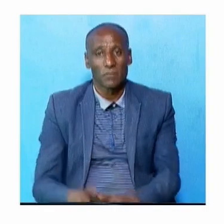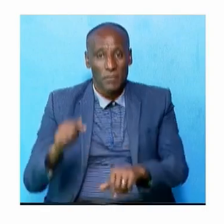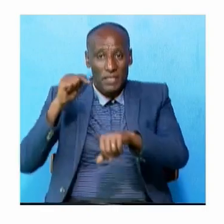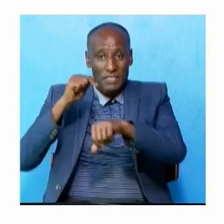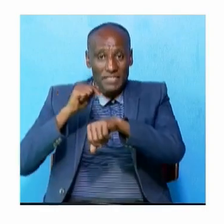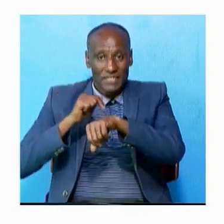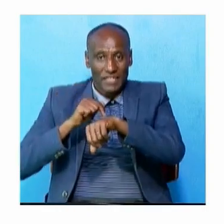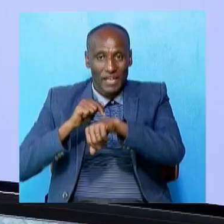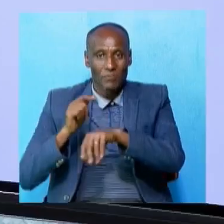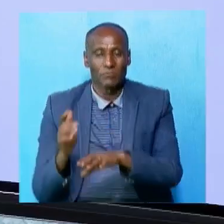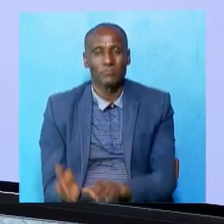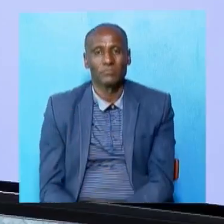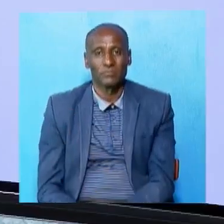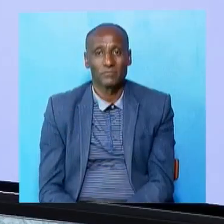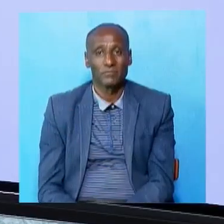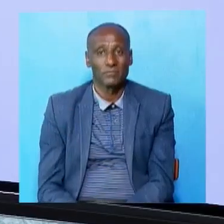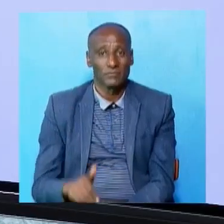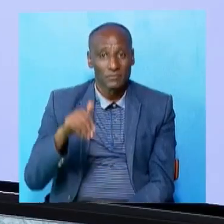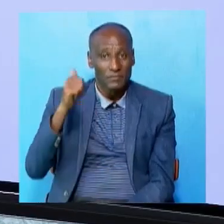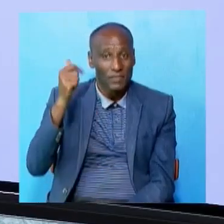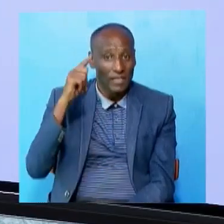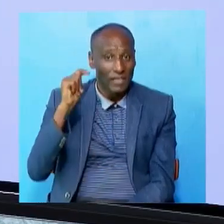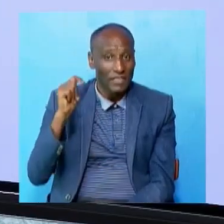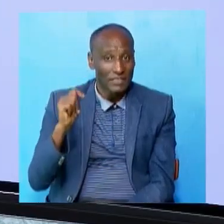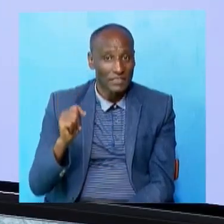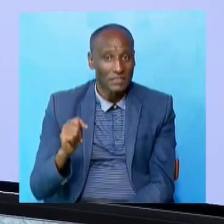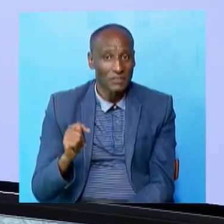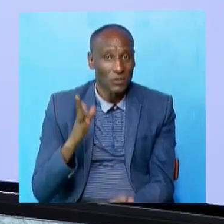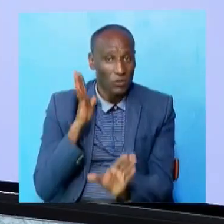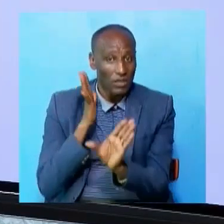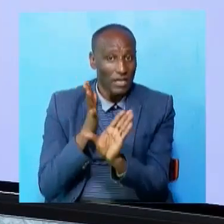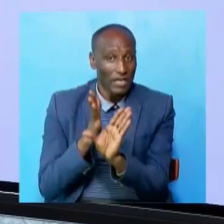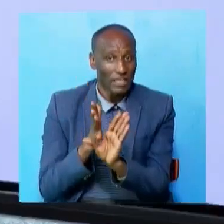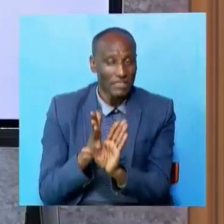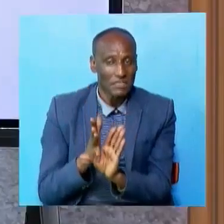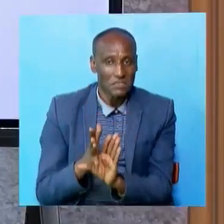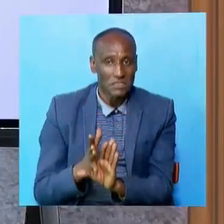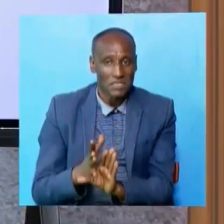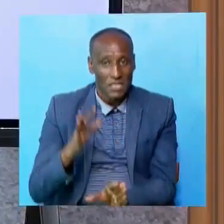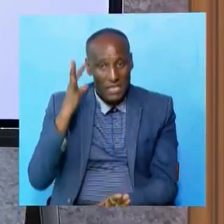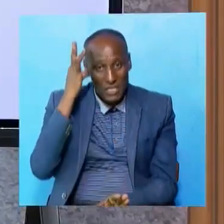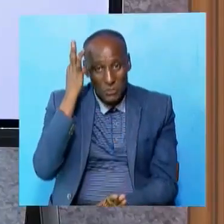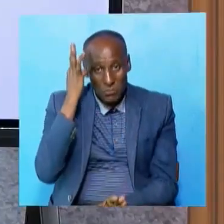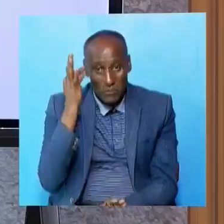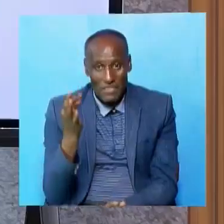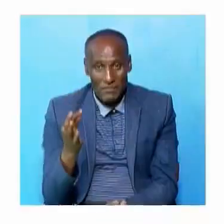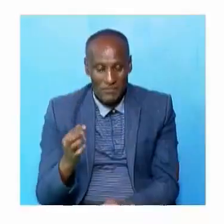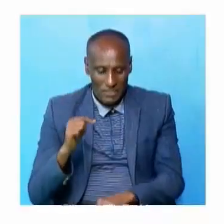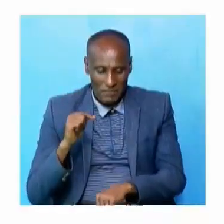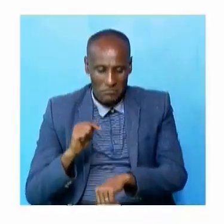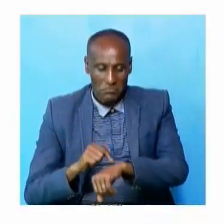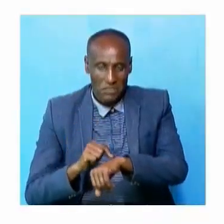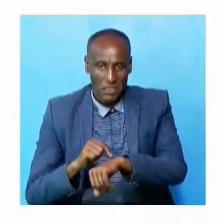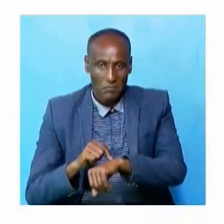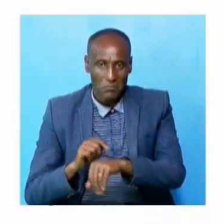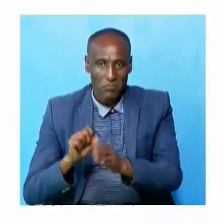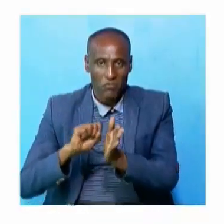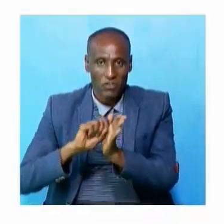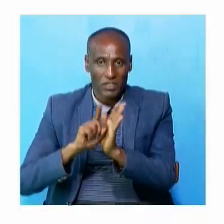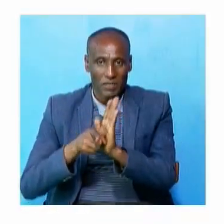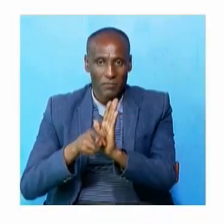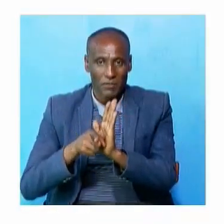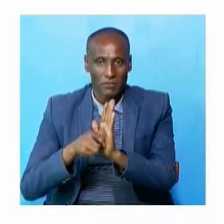time. At a specific time. For example, you can say, example,